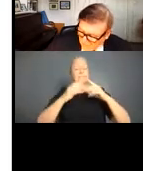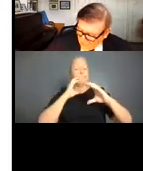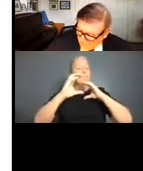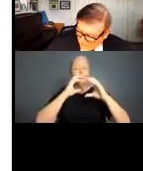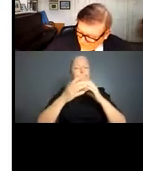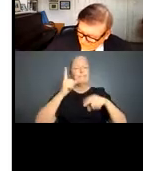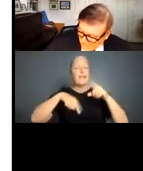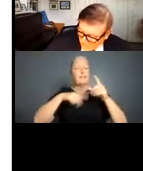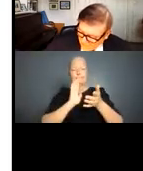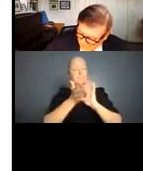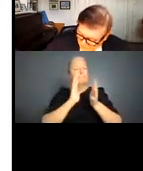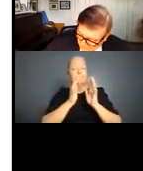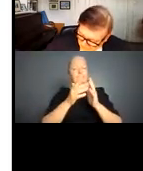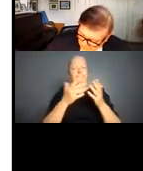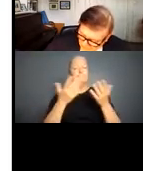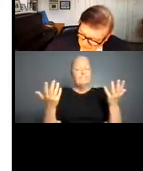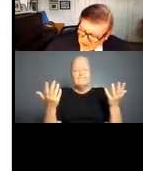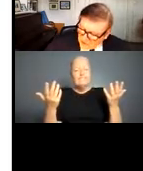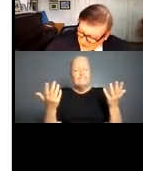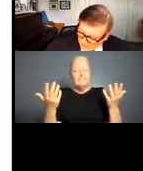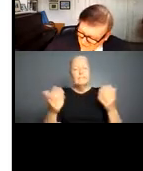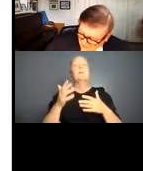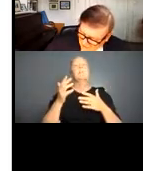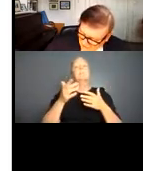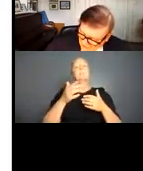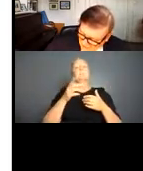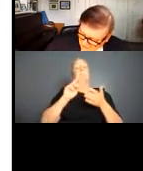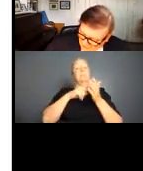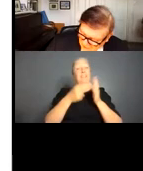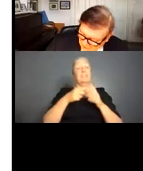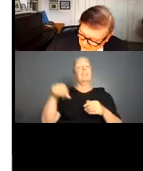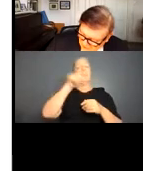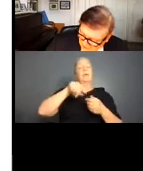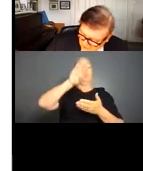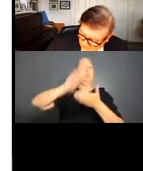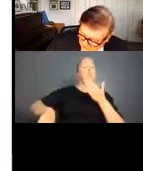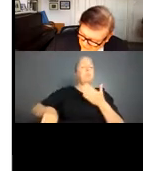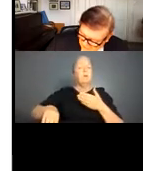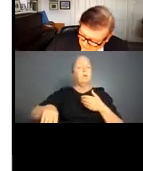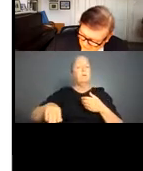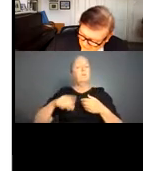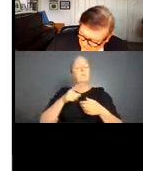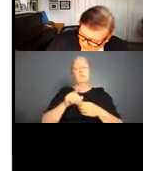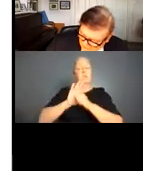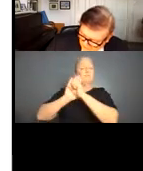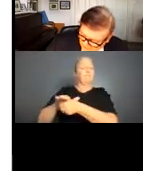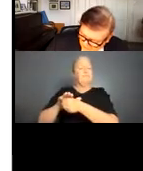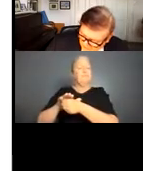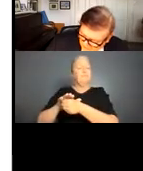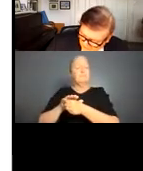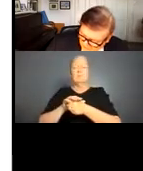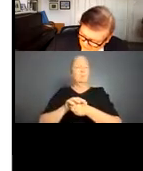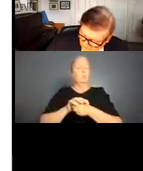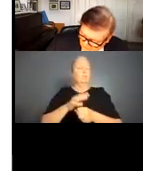offensive and they treated badly. And interpreters were also not there, and it was so